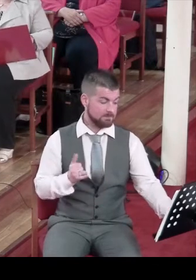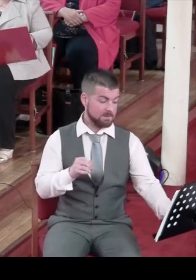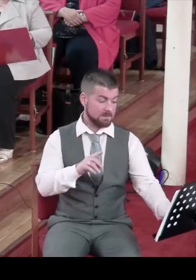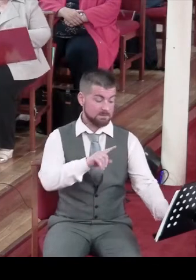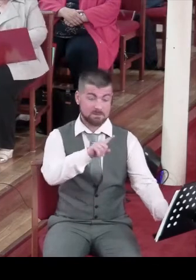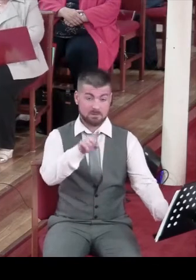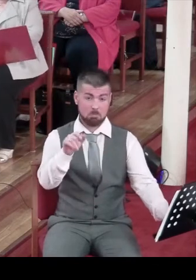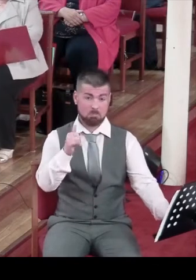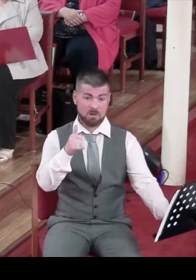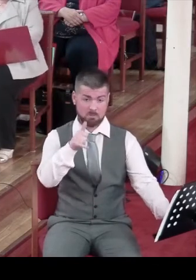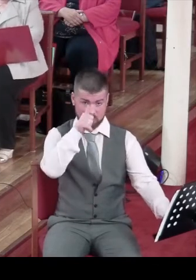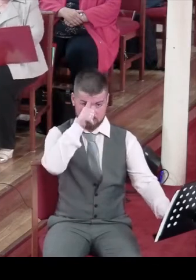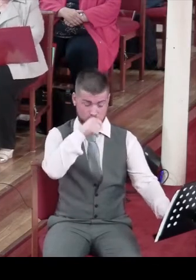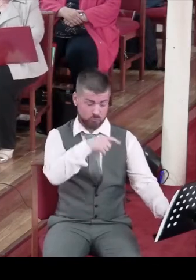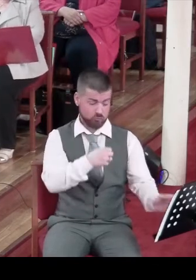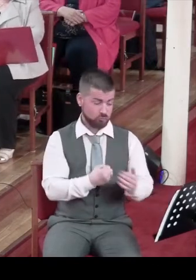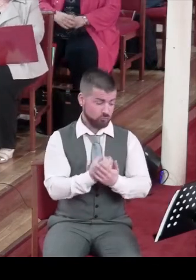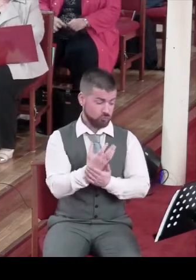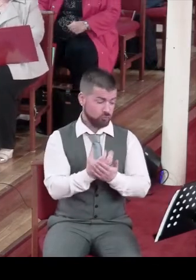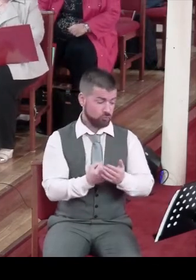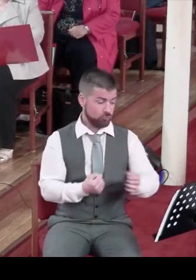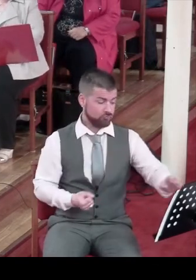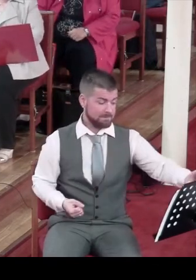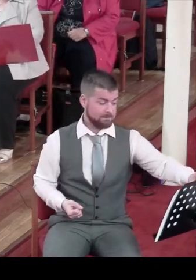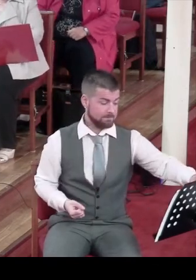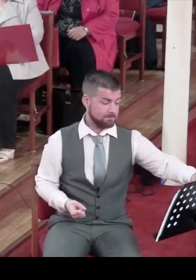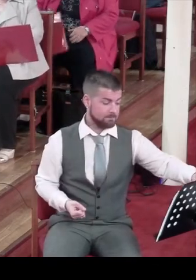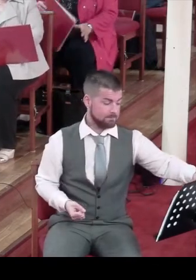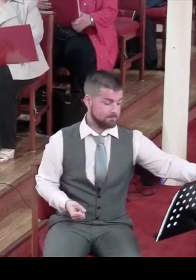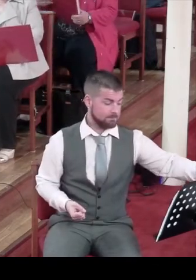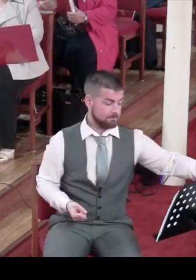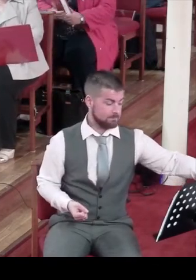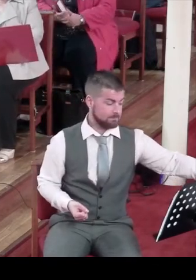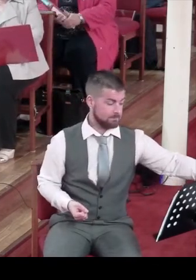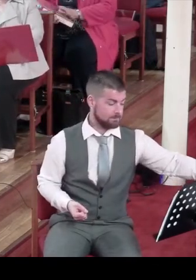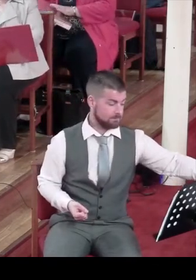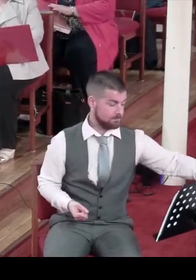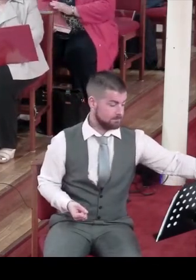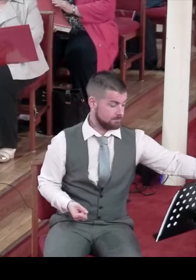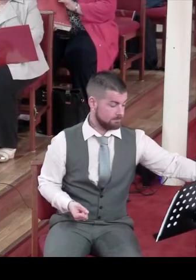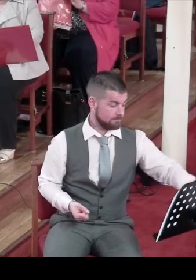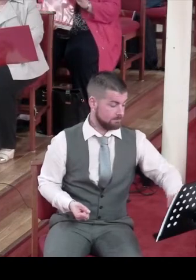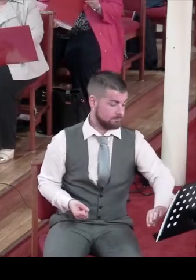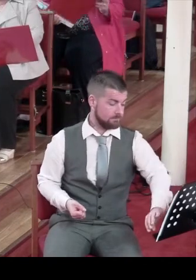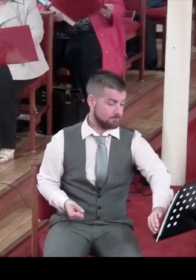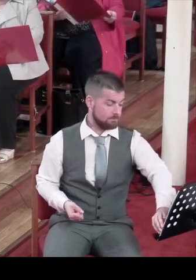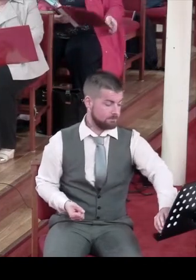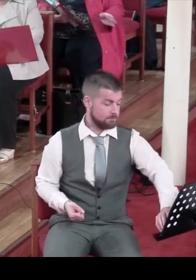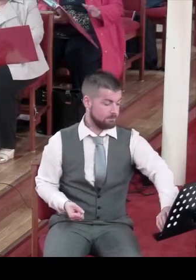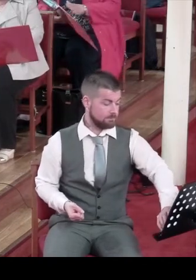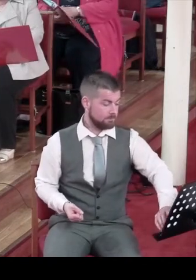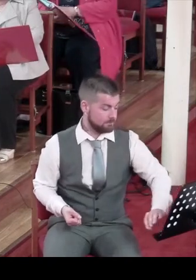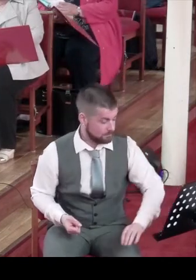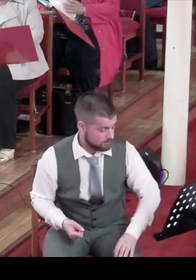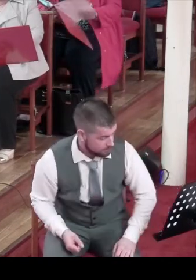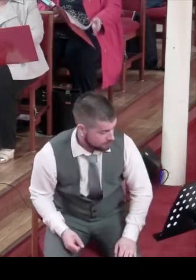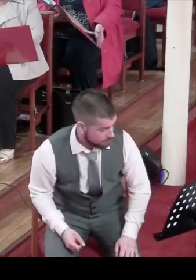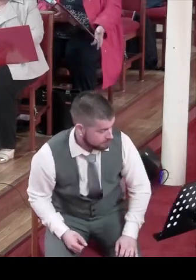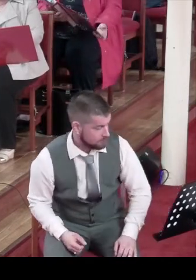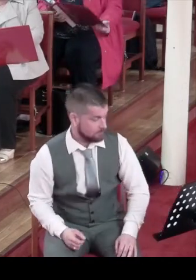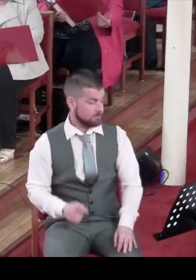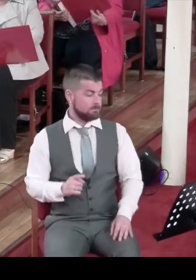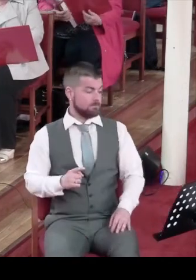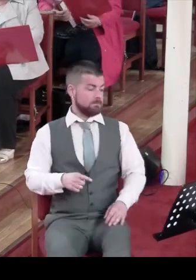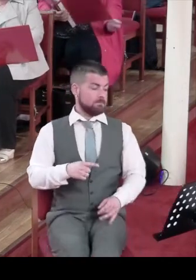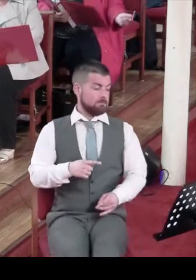recognize, but not from the usual version that we would use on a Sunday, but from the Message. I think